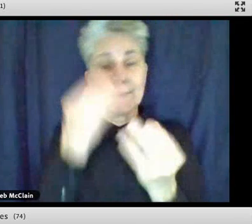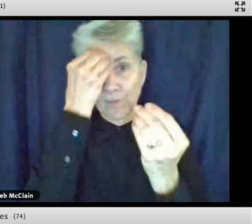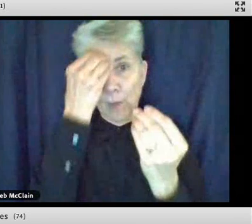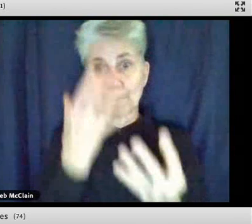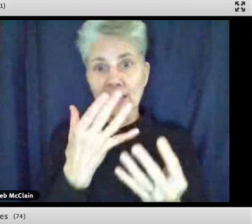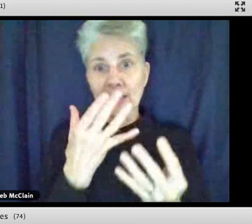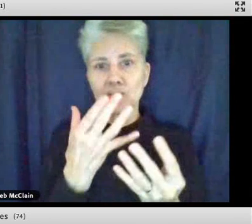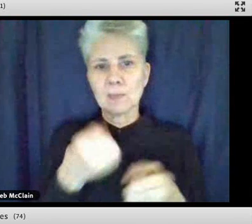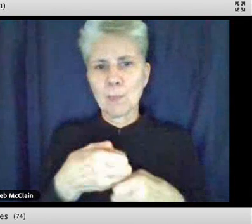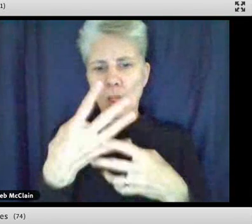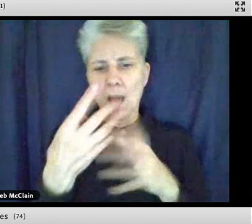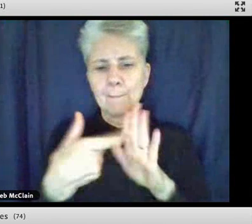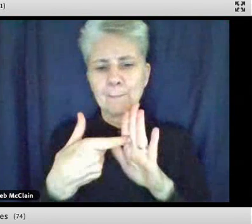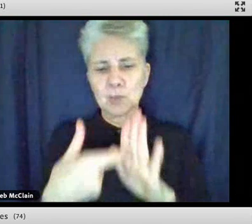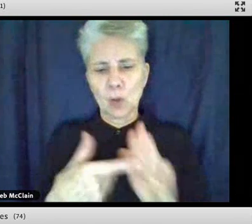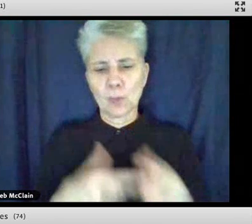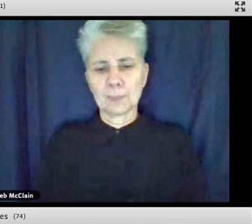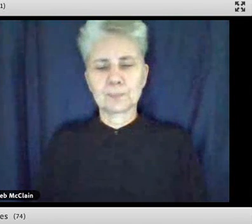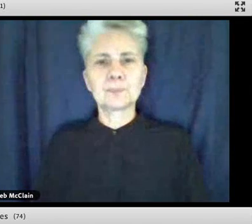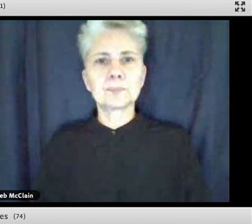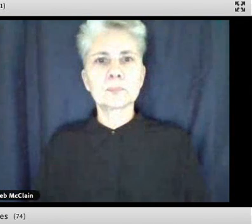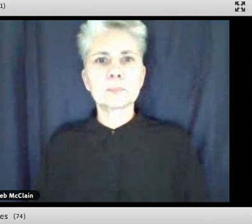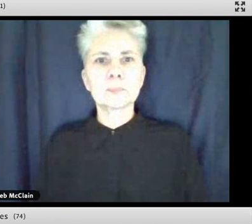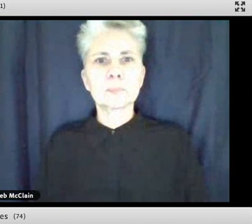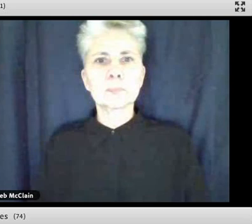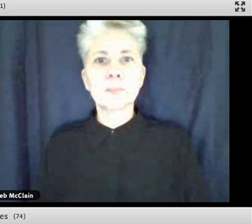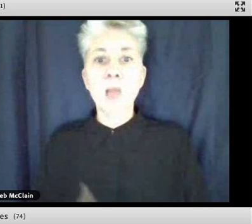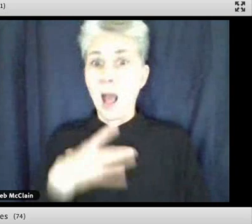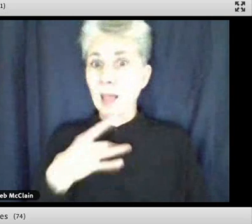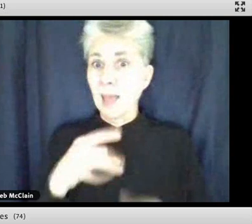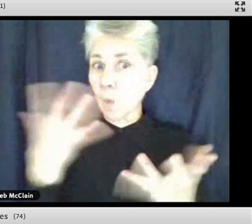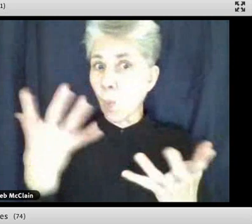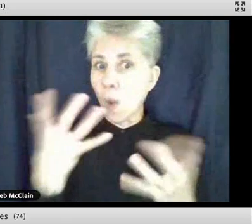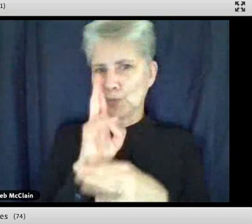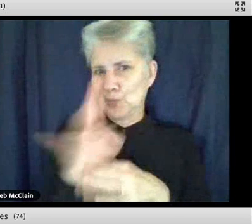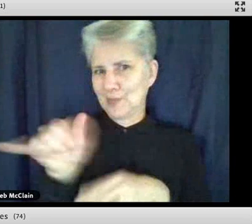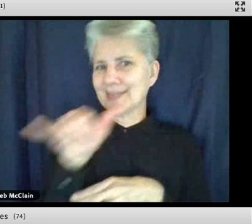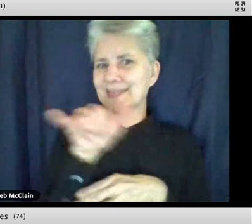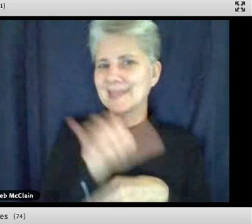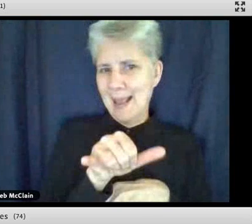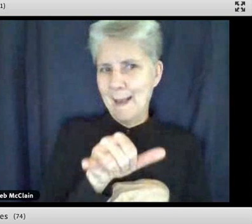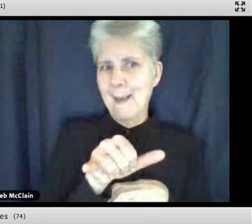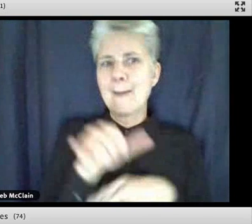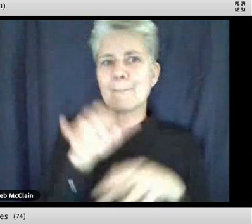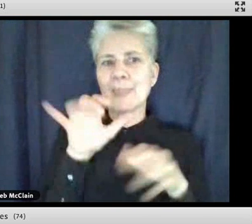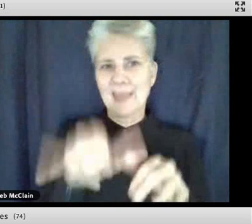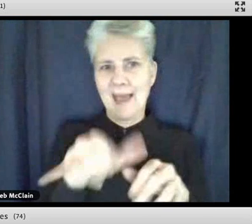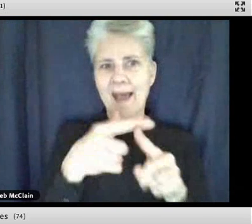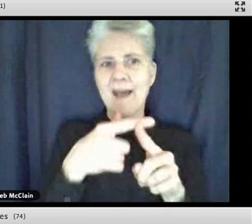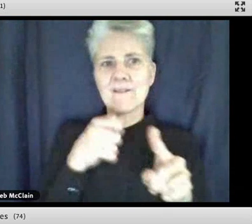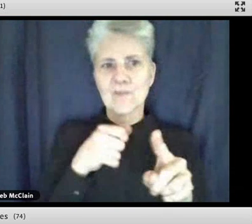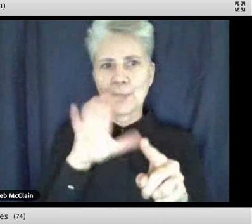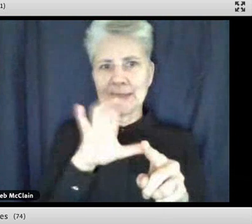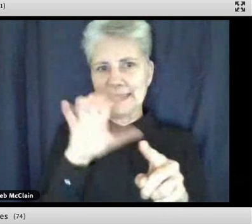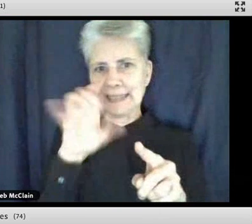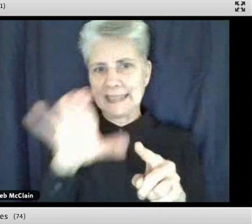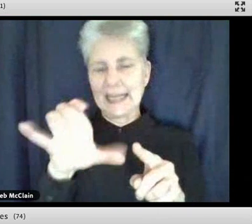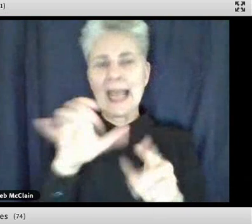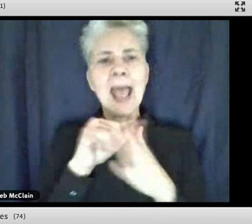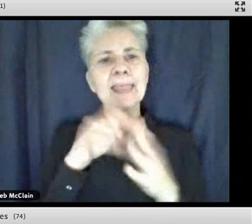it is it uses that map from JSU. So you can look at that. And then it just gives you some basic information, a lot of